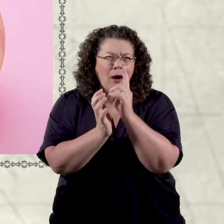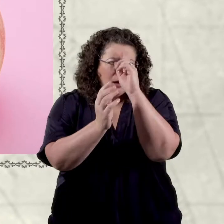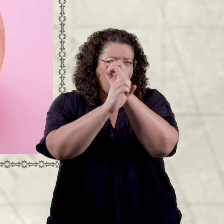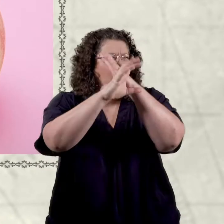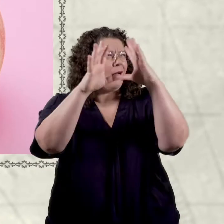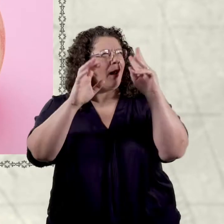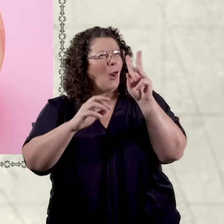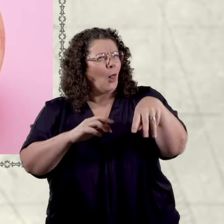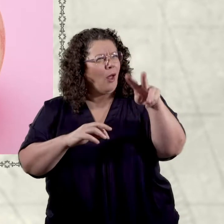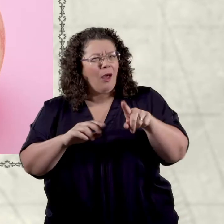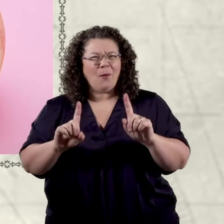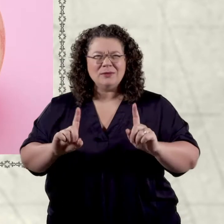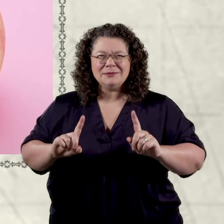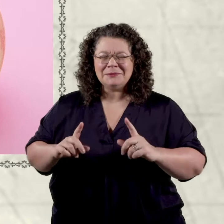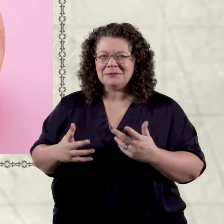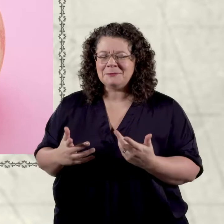How would she look?